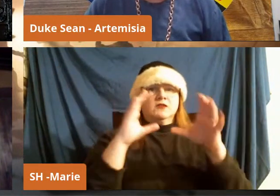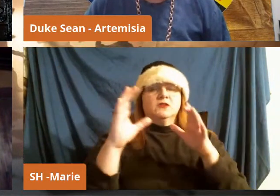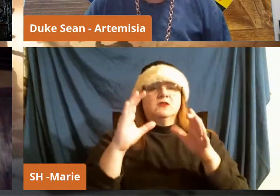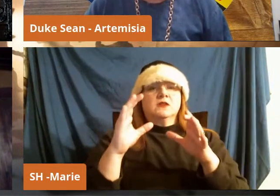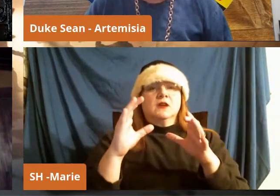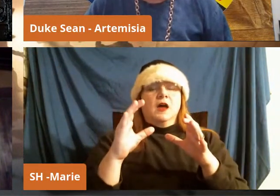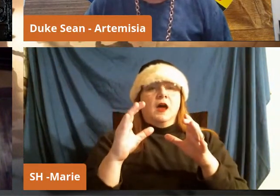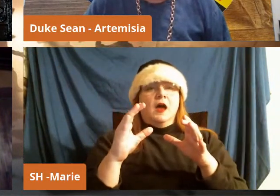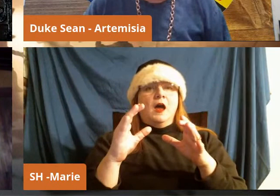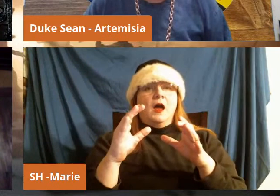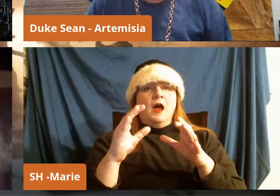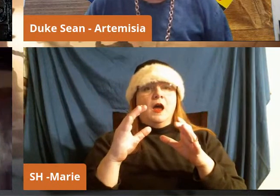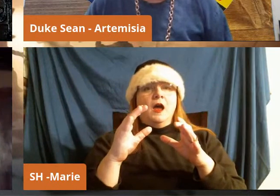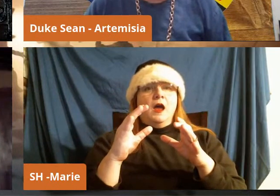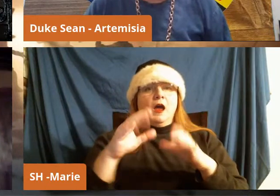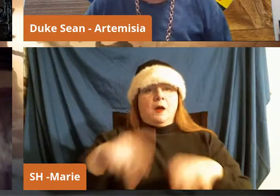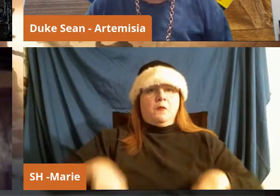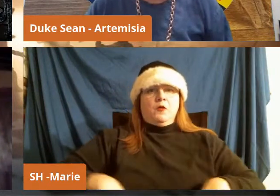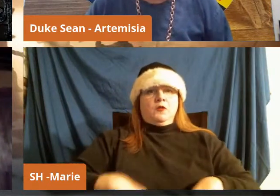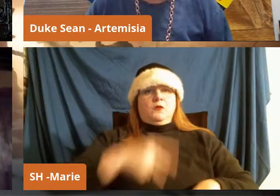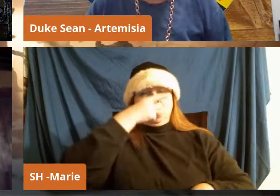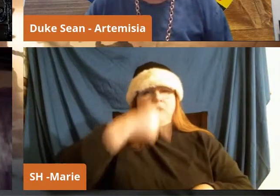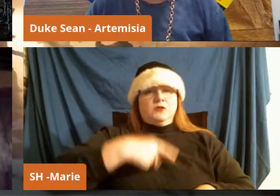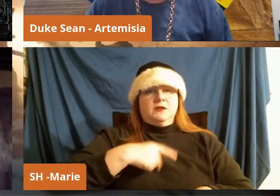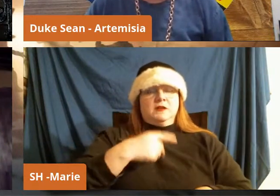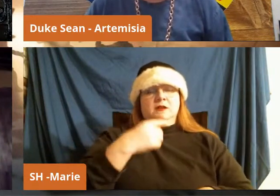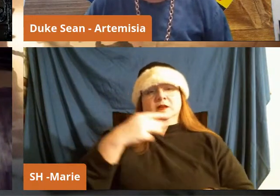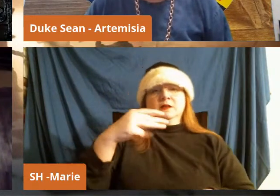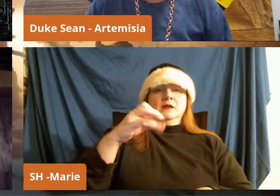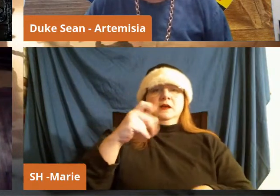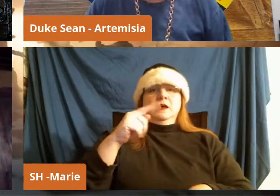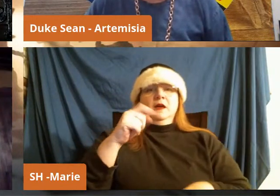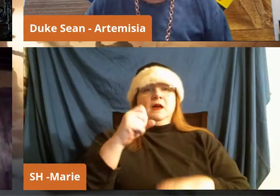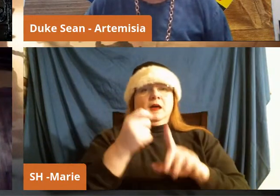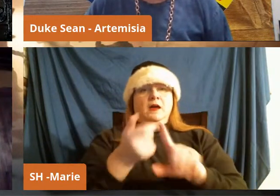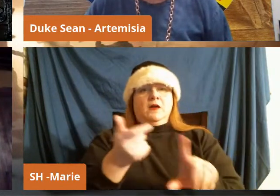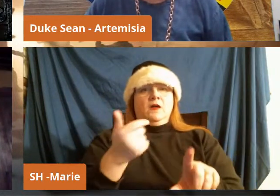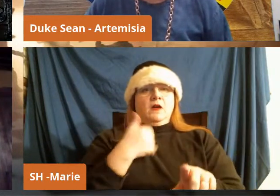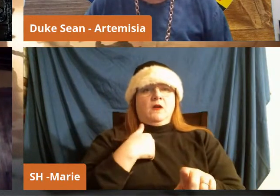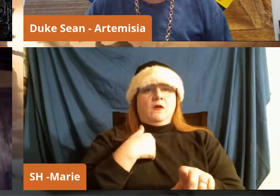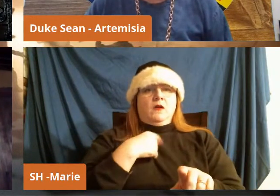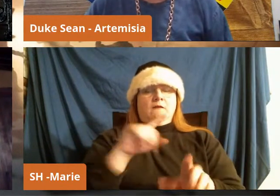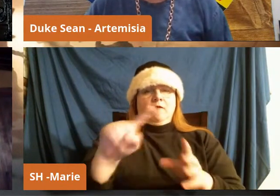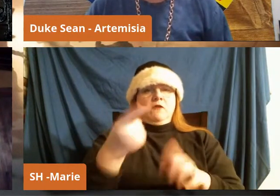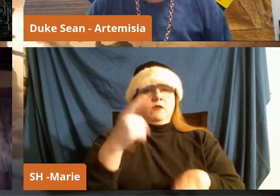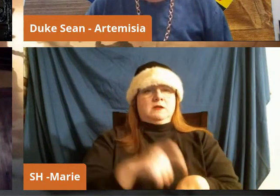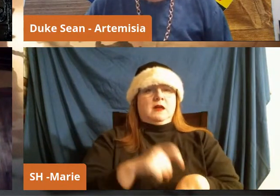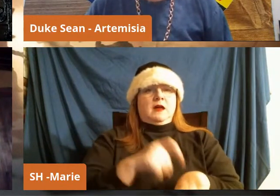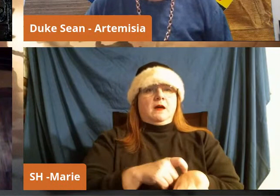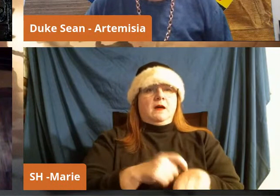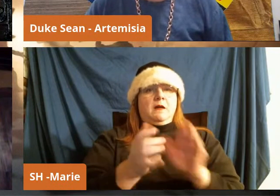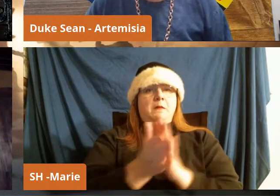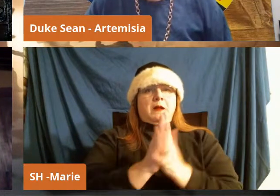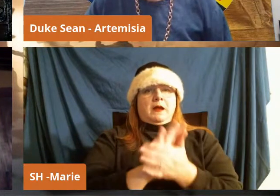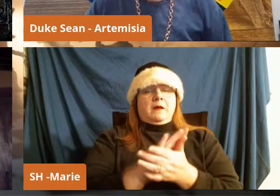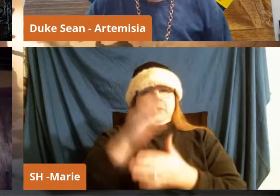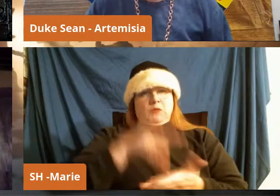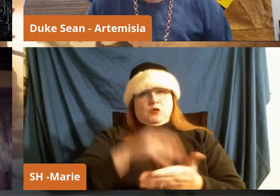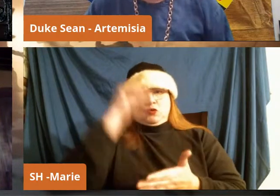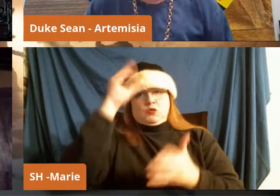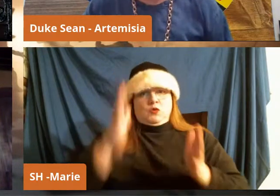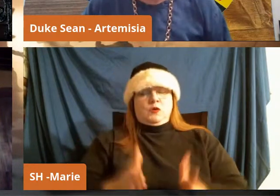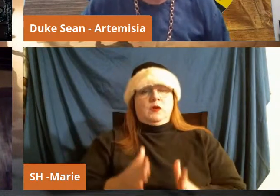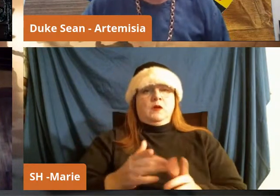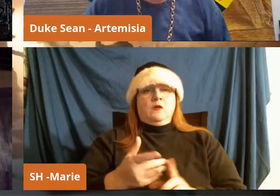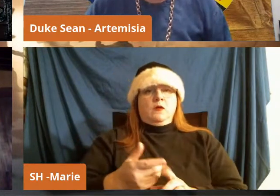so I'm a protege, and that's actually a conversation that Sabella and Dame Sabella and I had when I was first talking to her about becoming her protege, was because